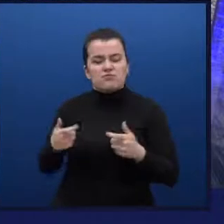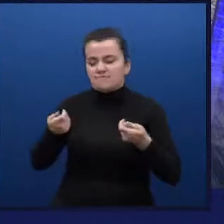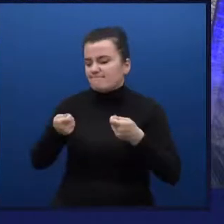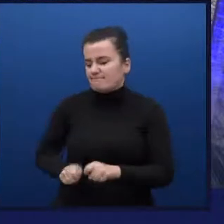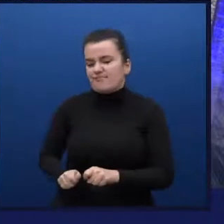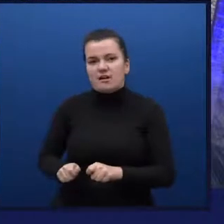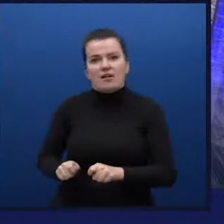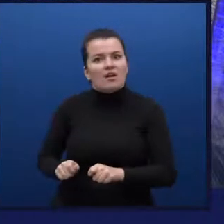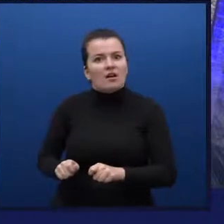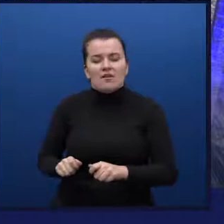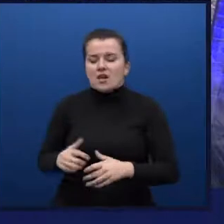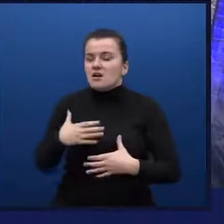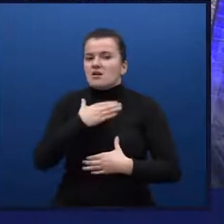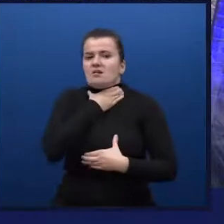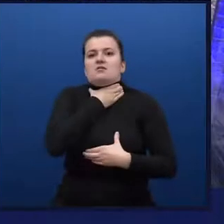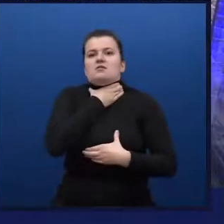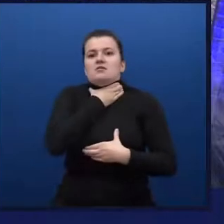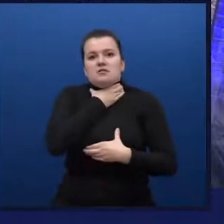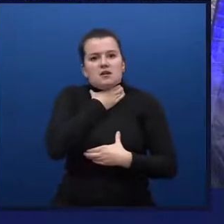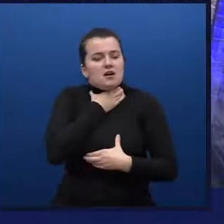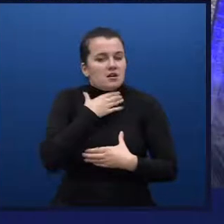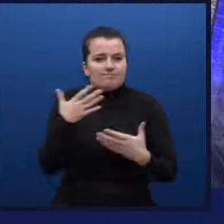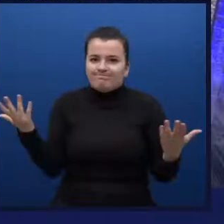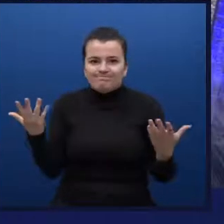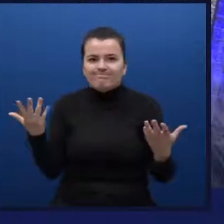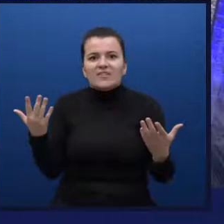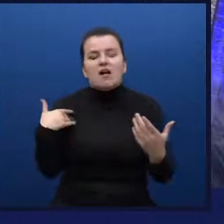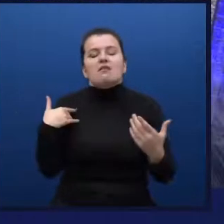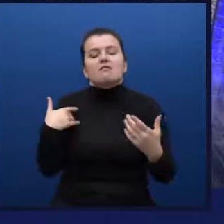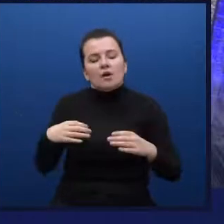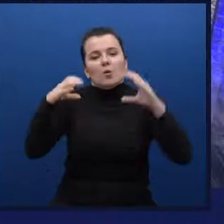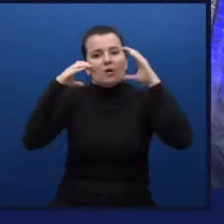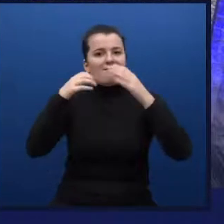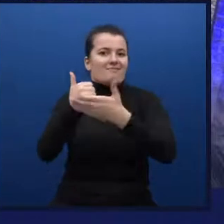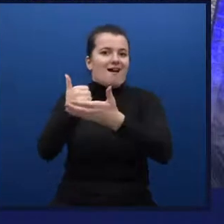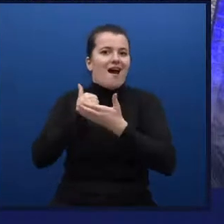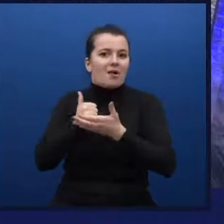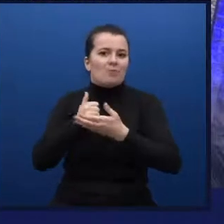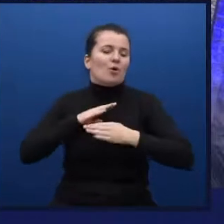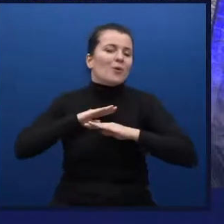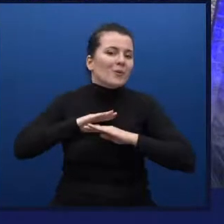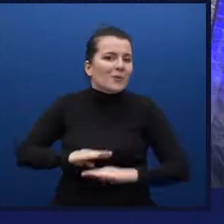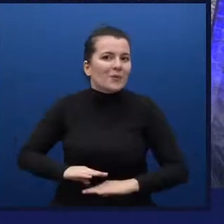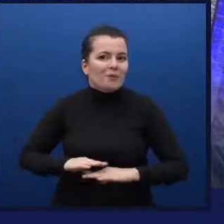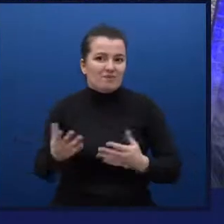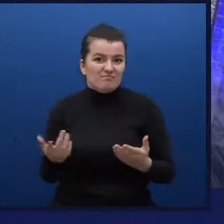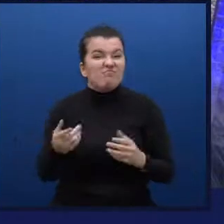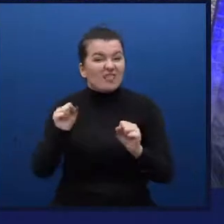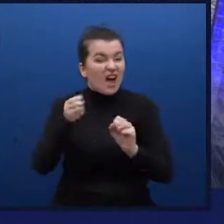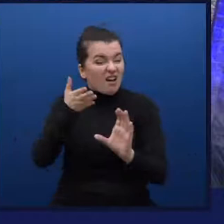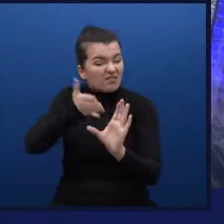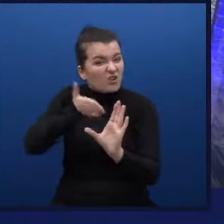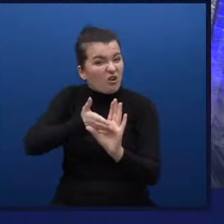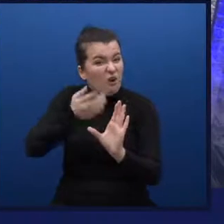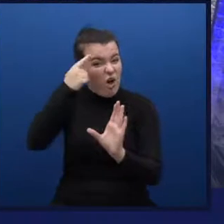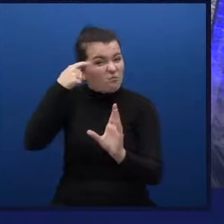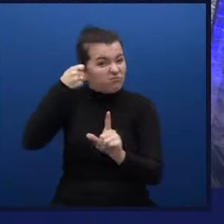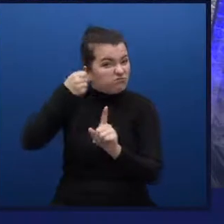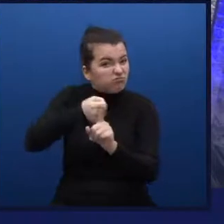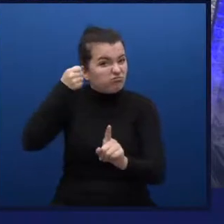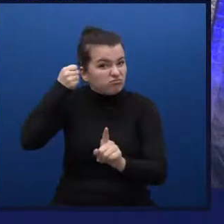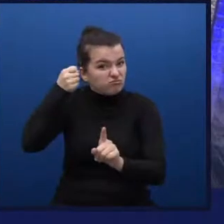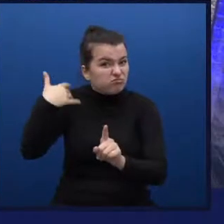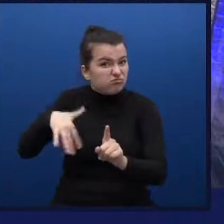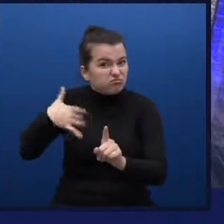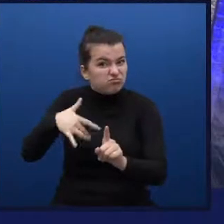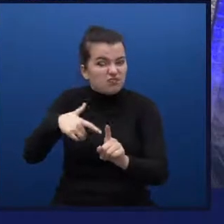they can feel pretty locked up these days. And it can have severe psychological impact on them.